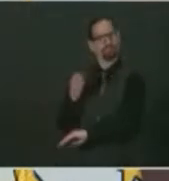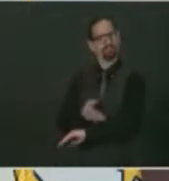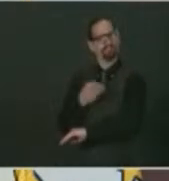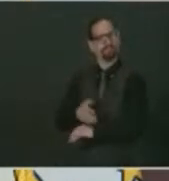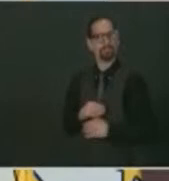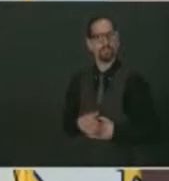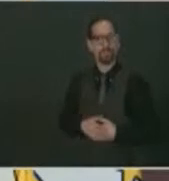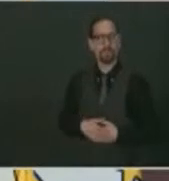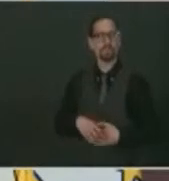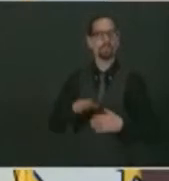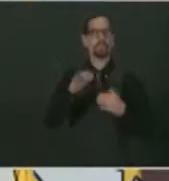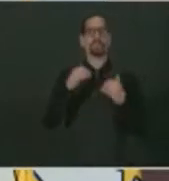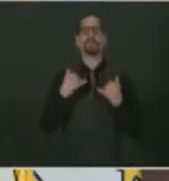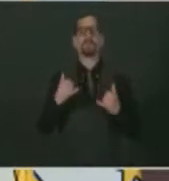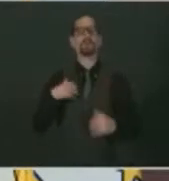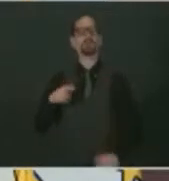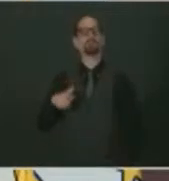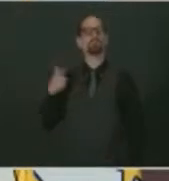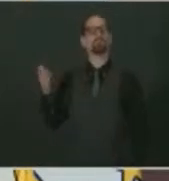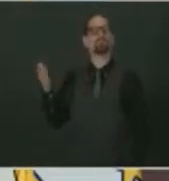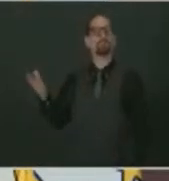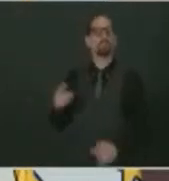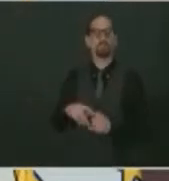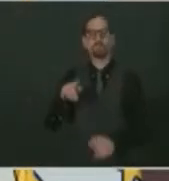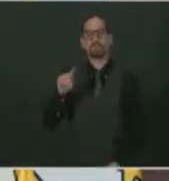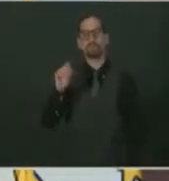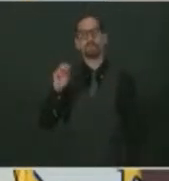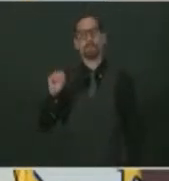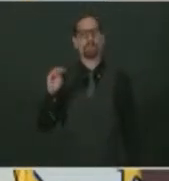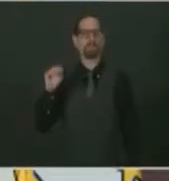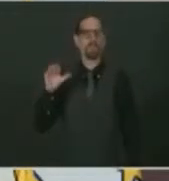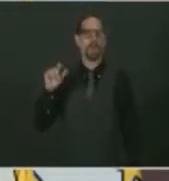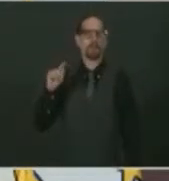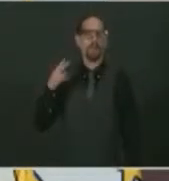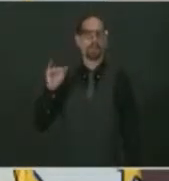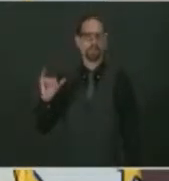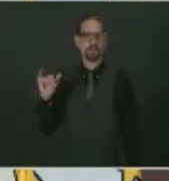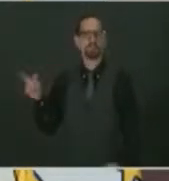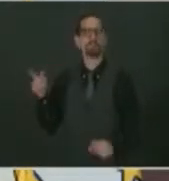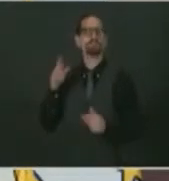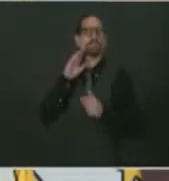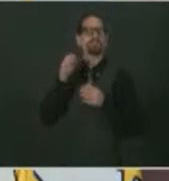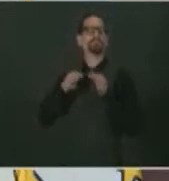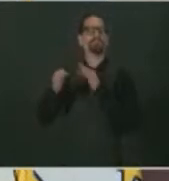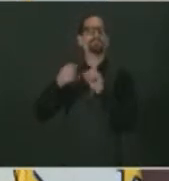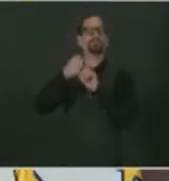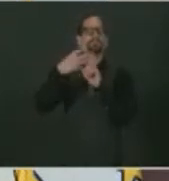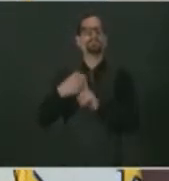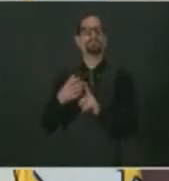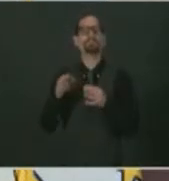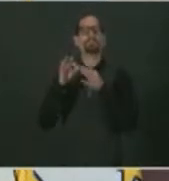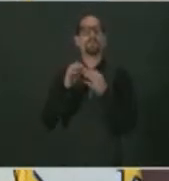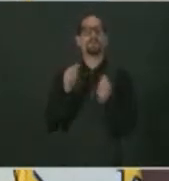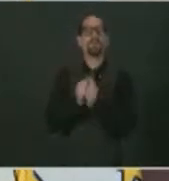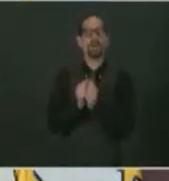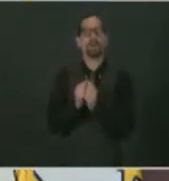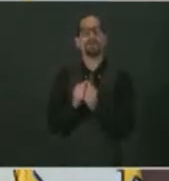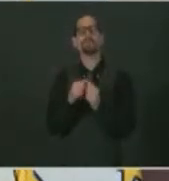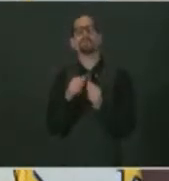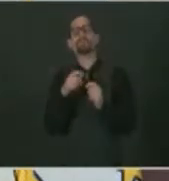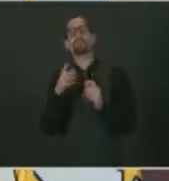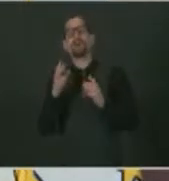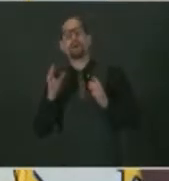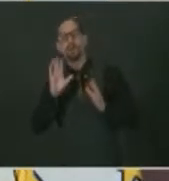over now to Tom McCarthy so we can go into some more details about some of these customer service